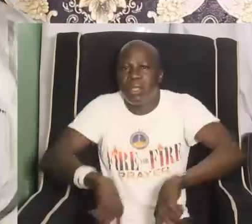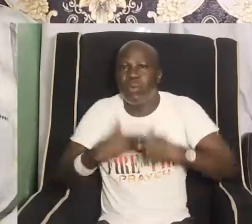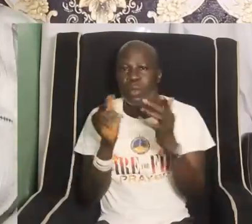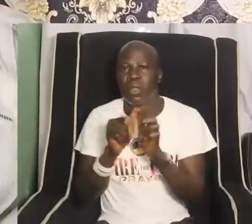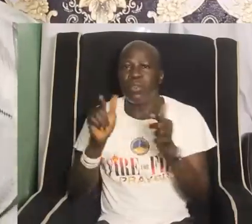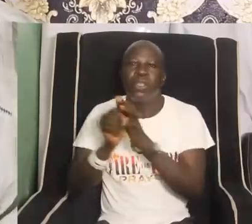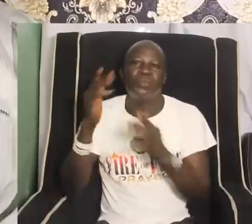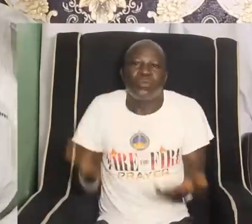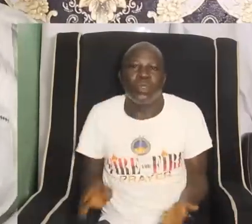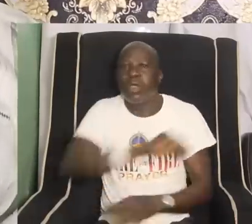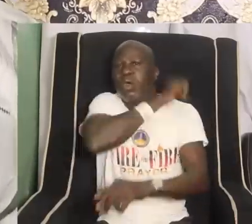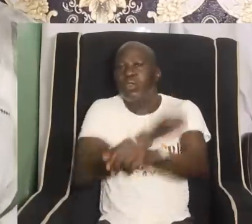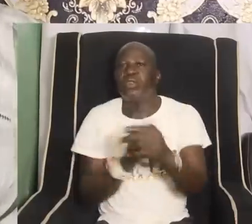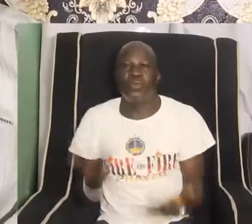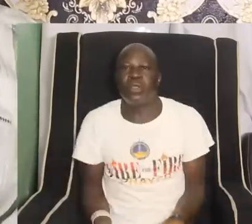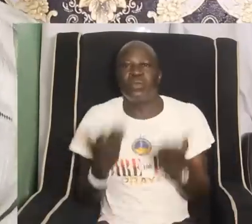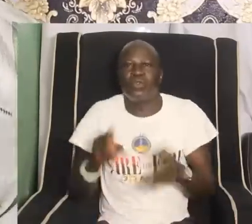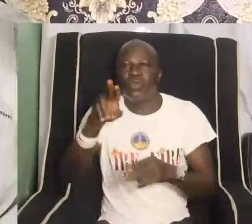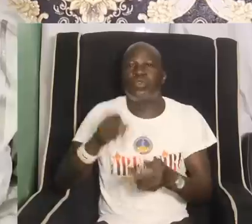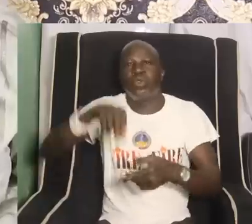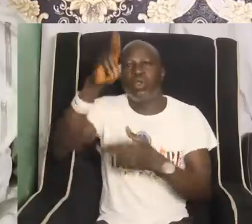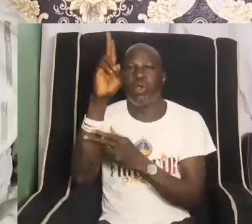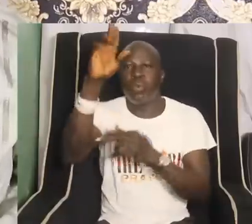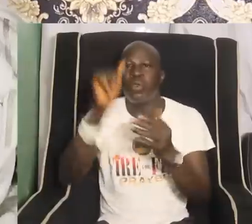In sorrow. Vigil. Agbadoja.